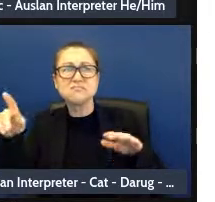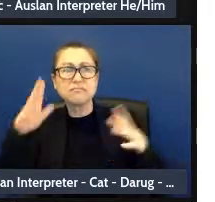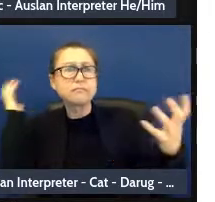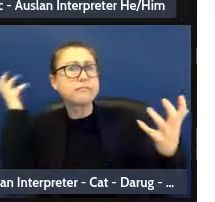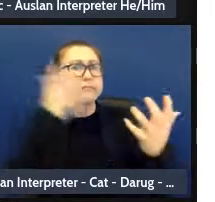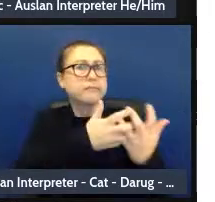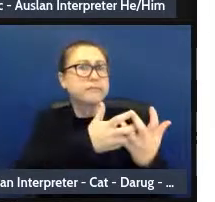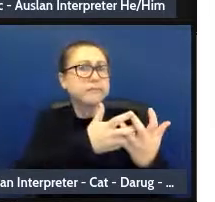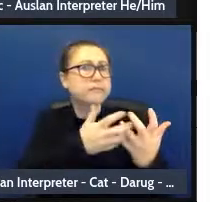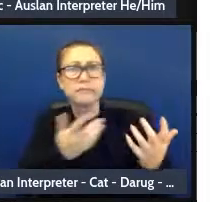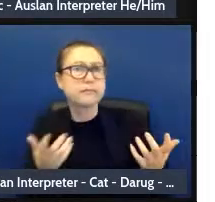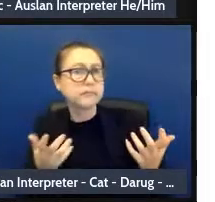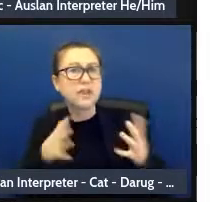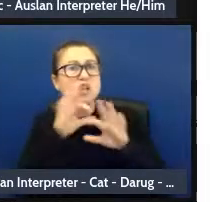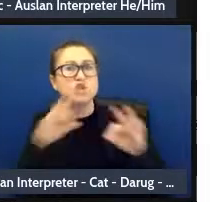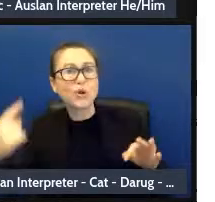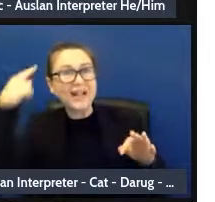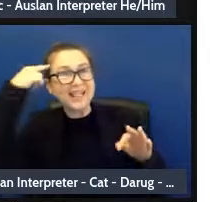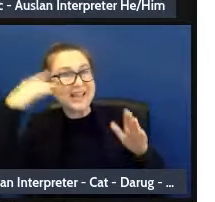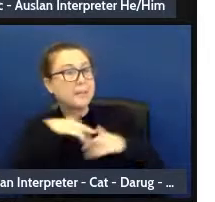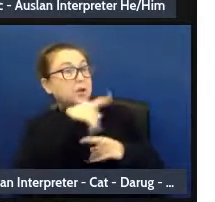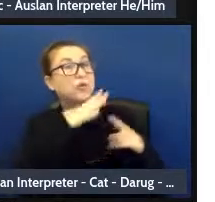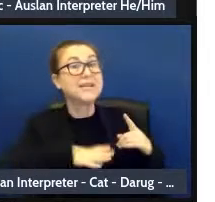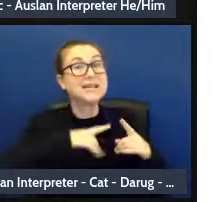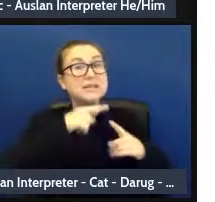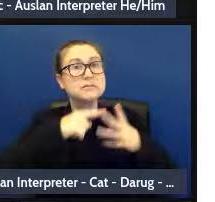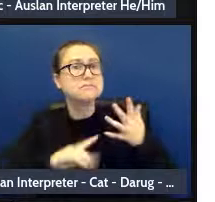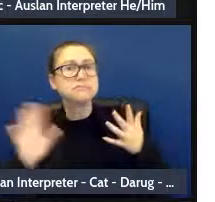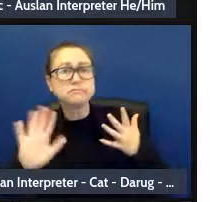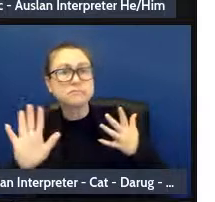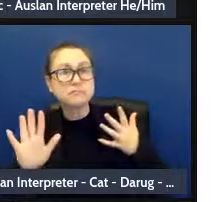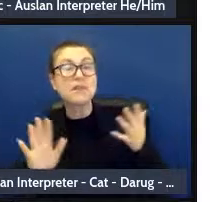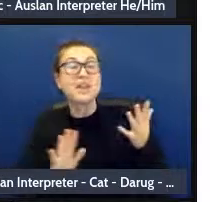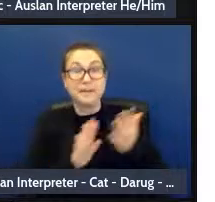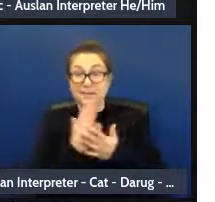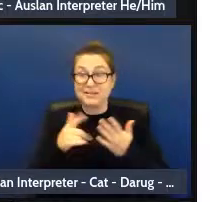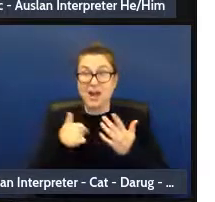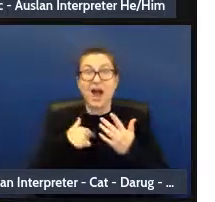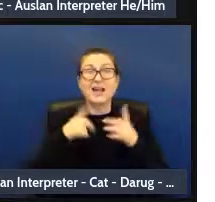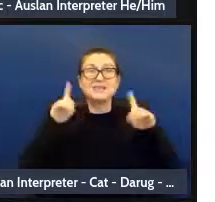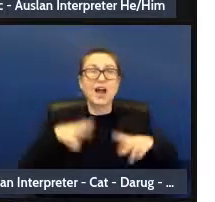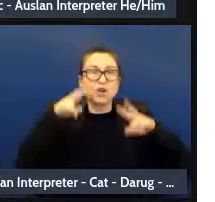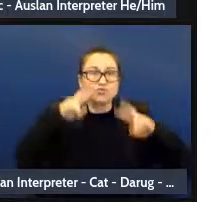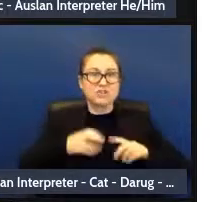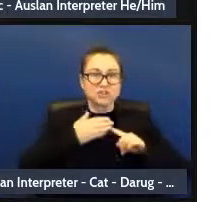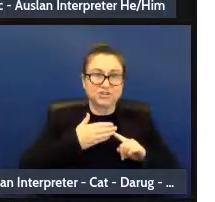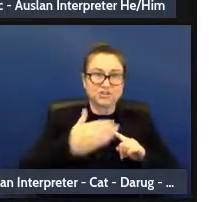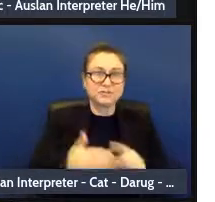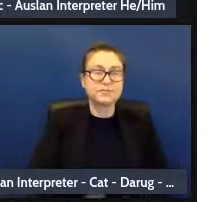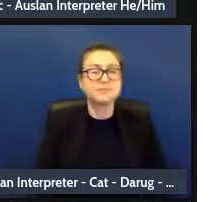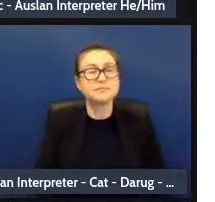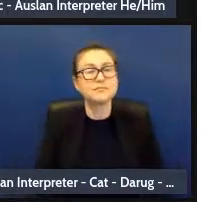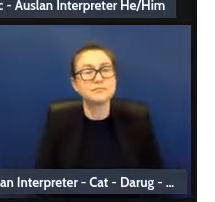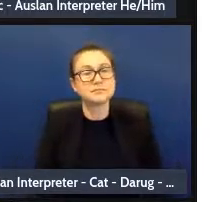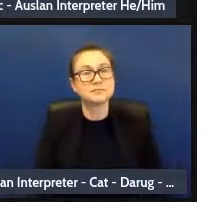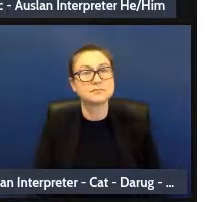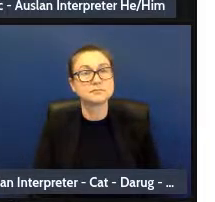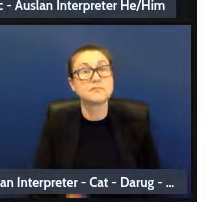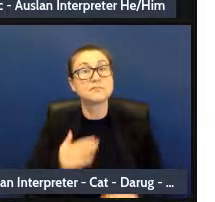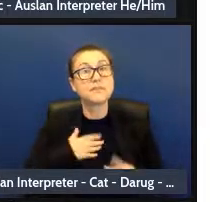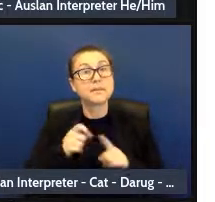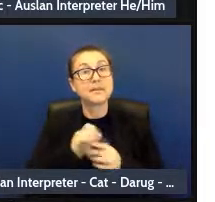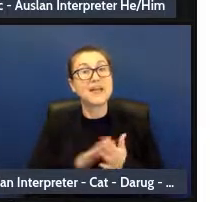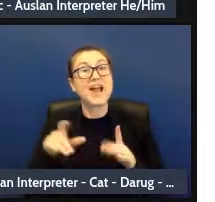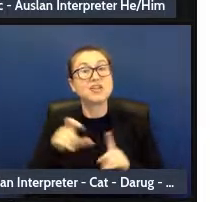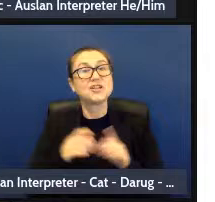mind. So this is where my research starts. So this is the next study in my PhD is called